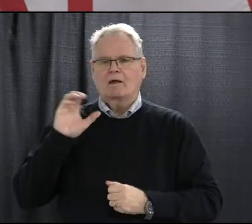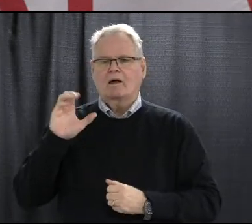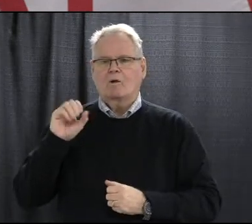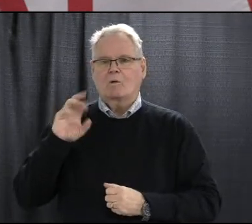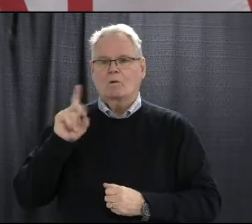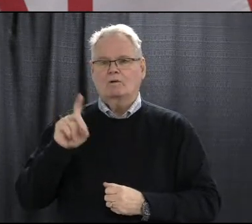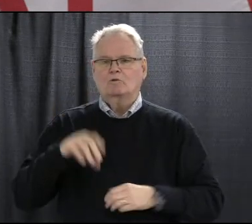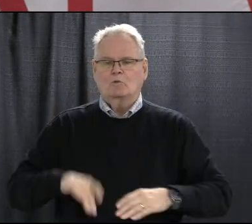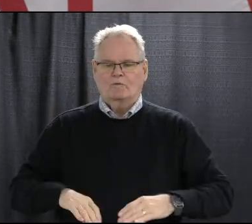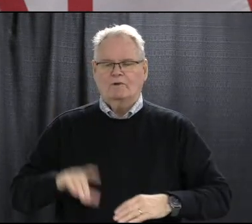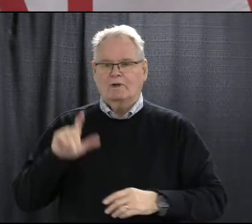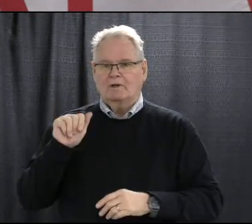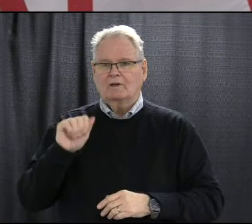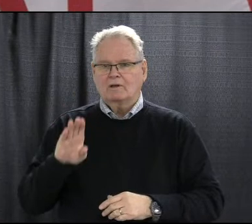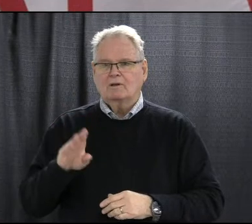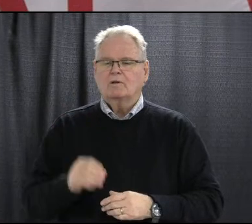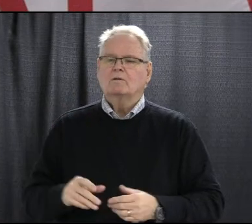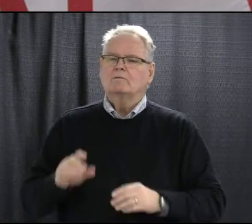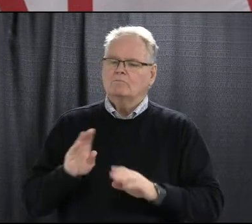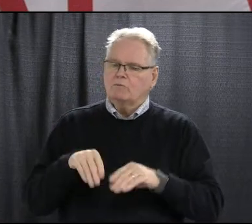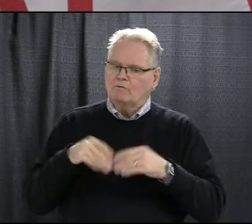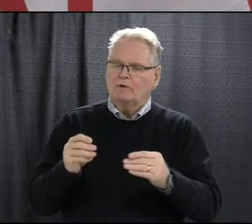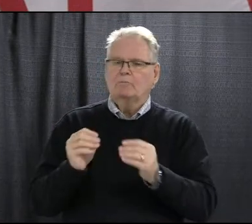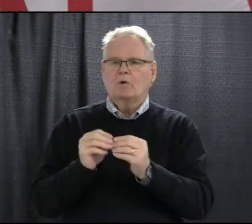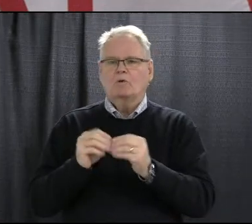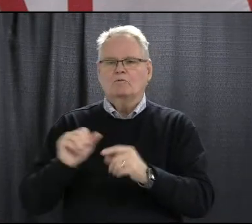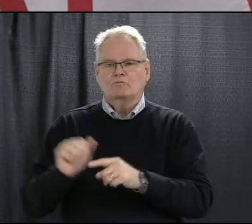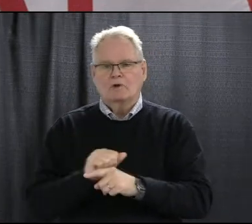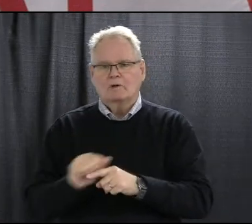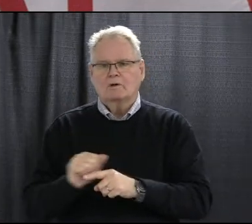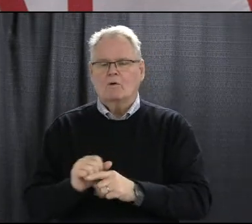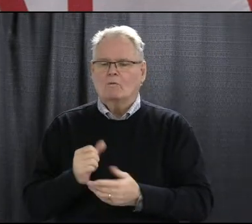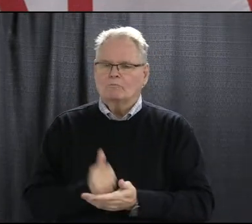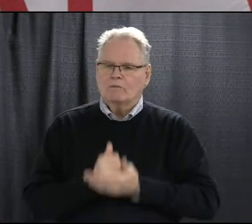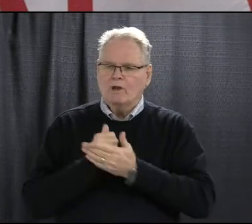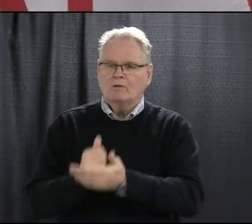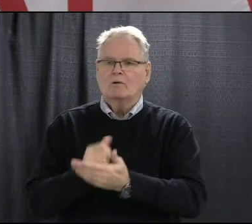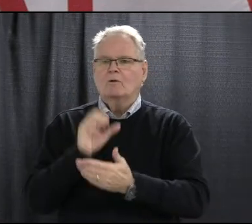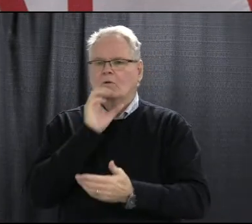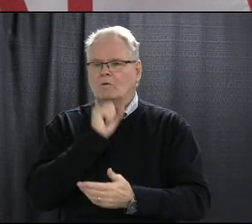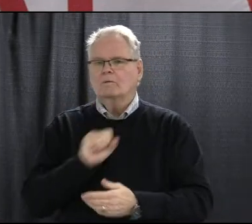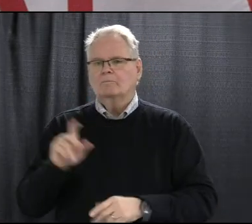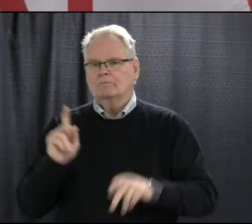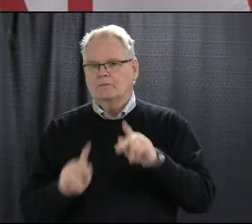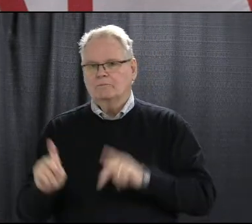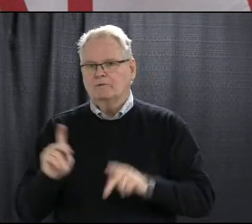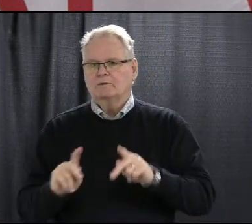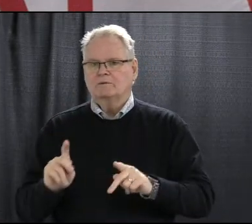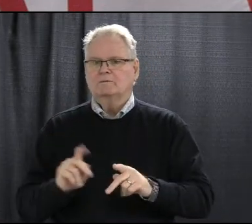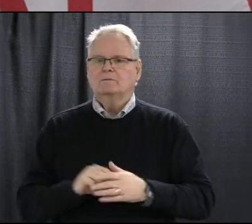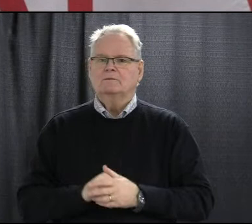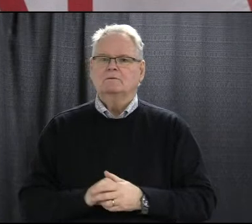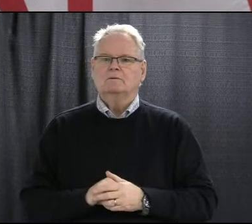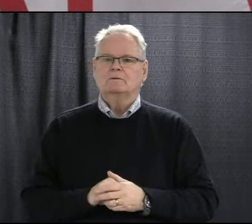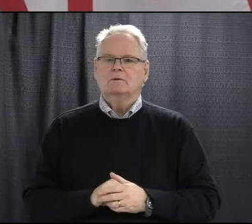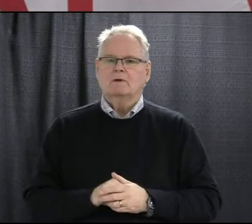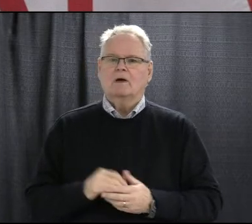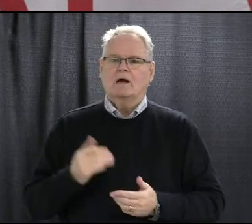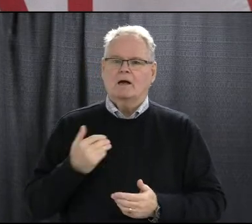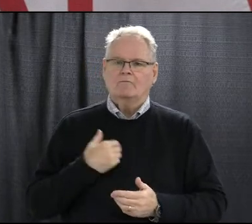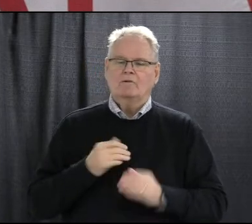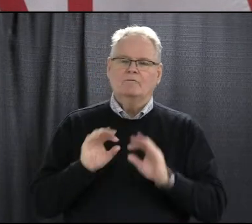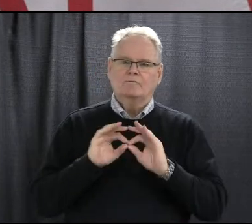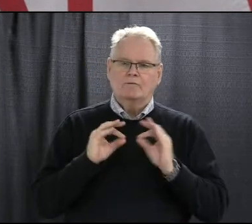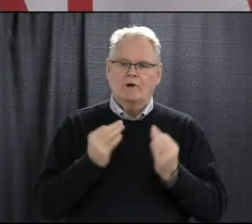for providers in older adult care across the healthcare system, including family care teams, acute